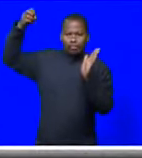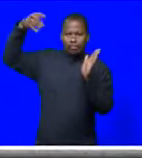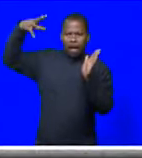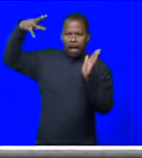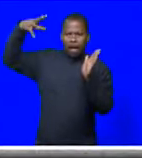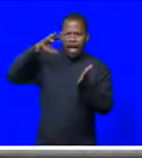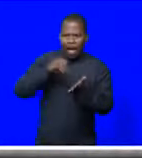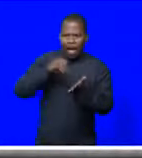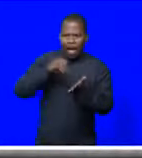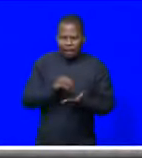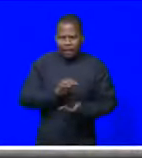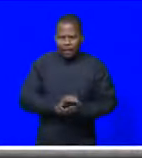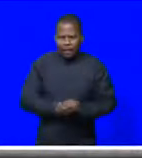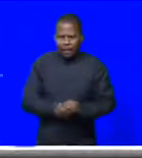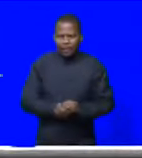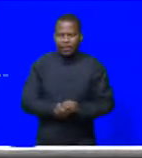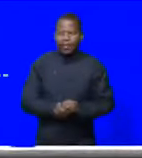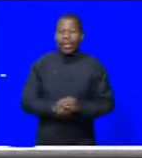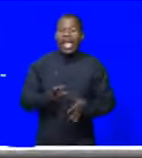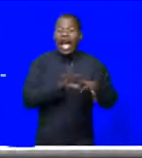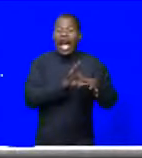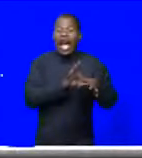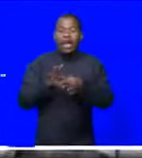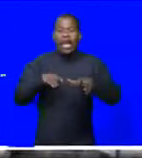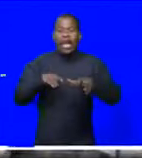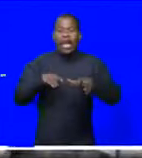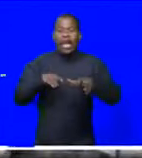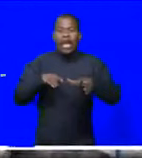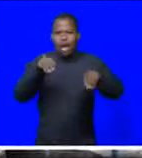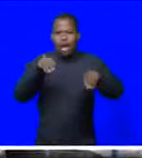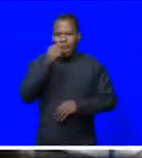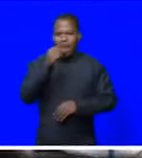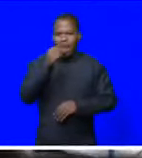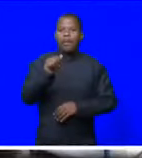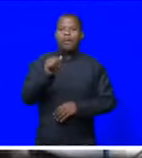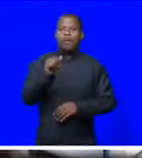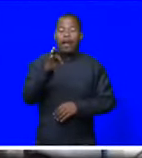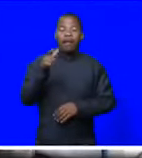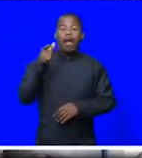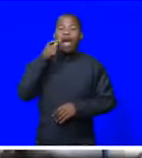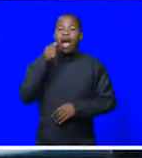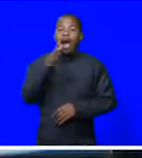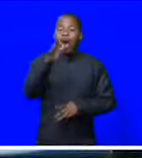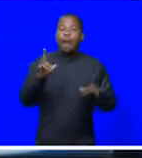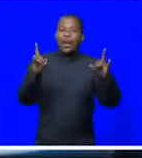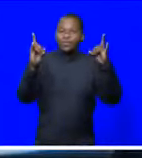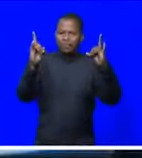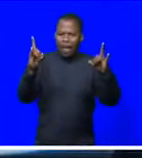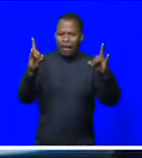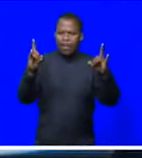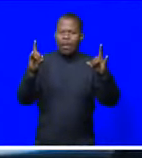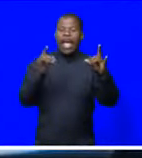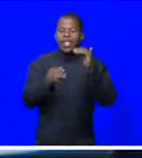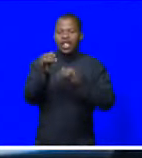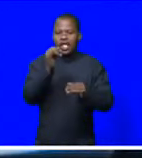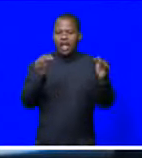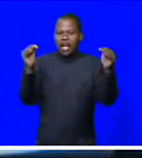The Confederation of African Football, CAF, has once again rejected Somhlolo National Stadium.